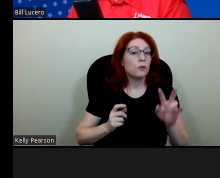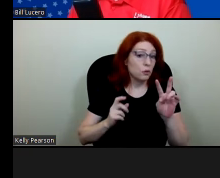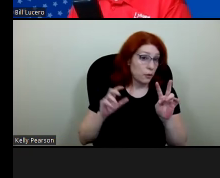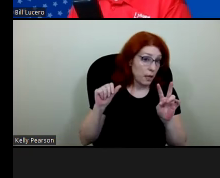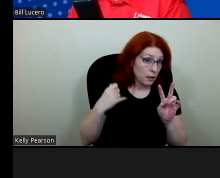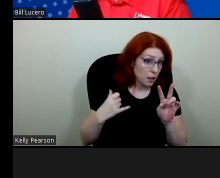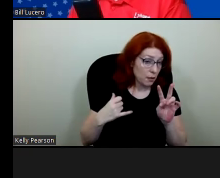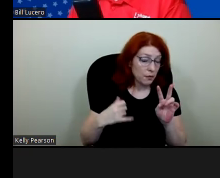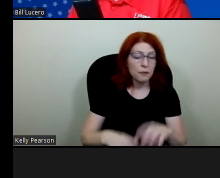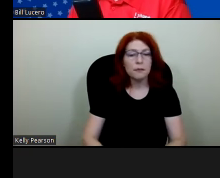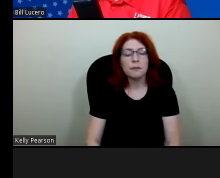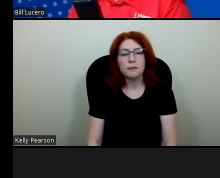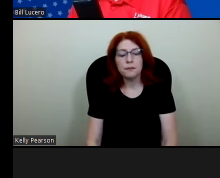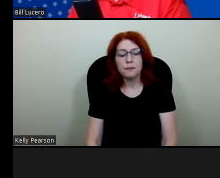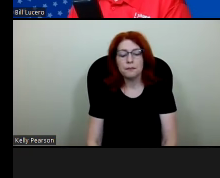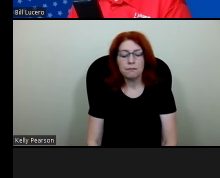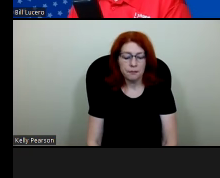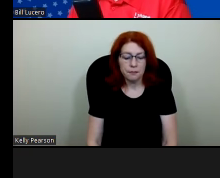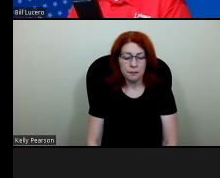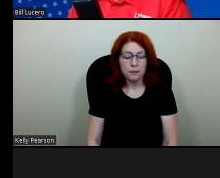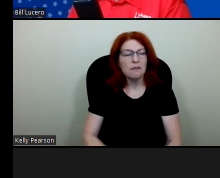All right. So let's give them the answer.